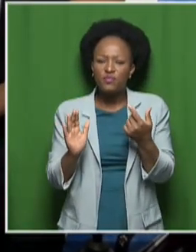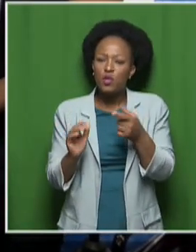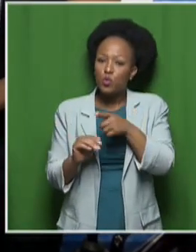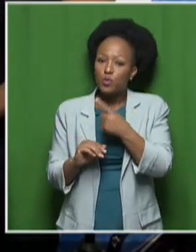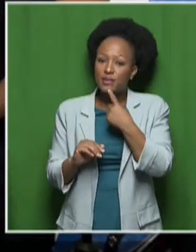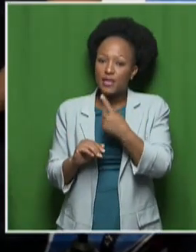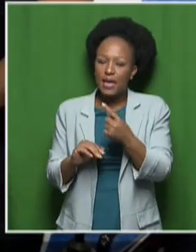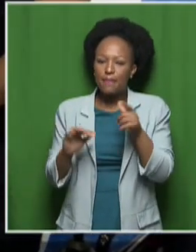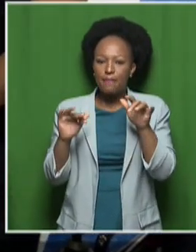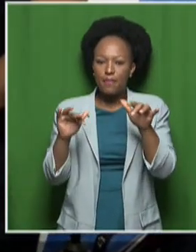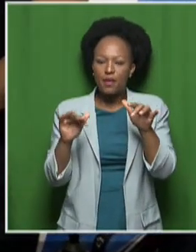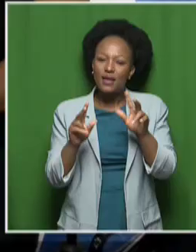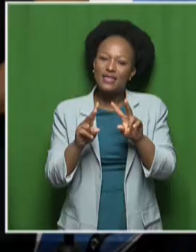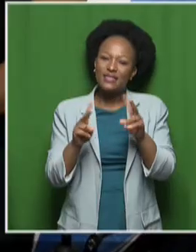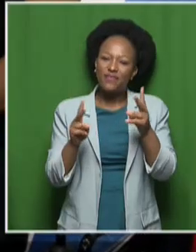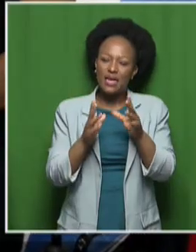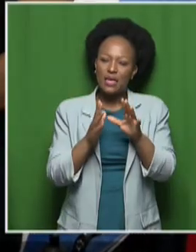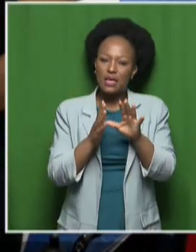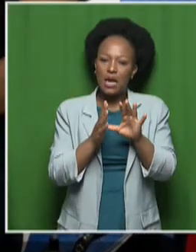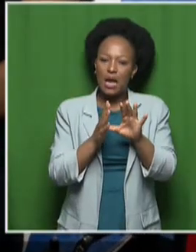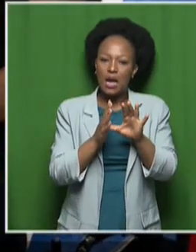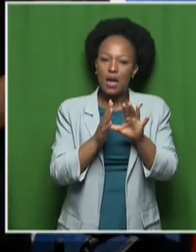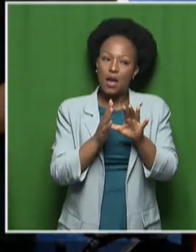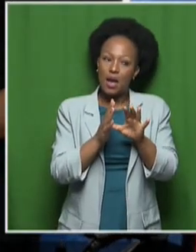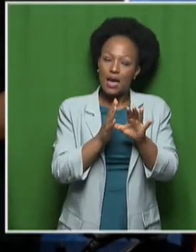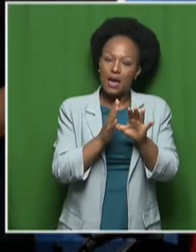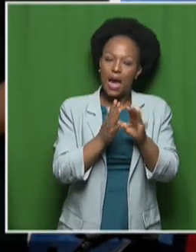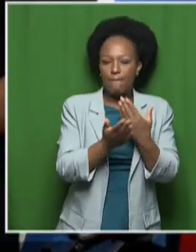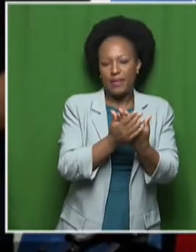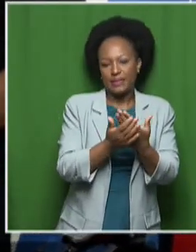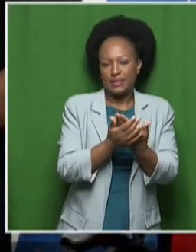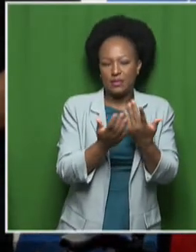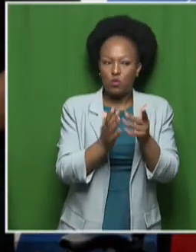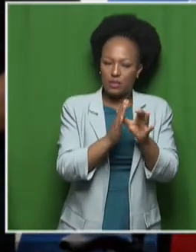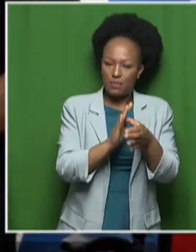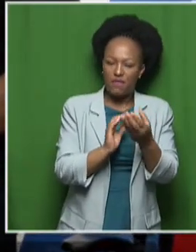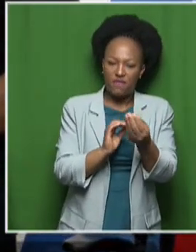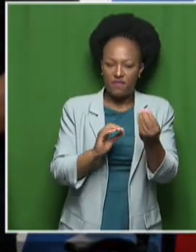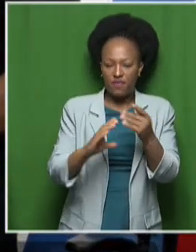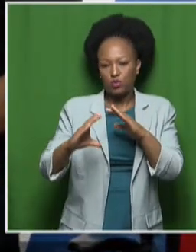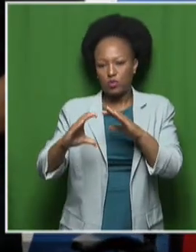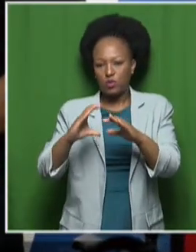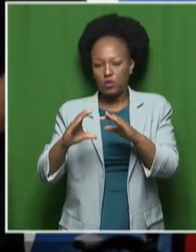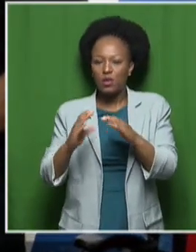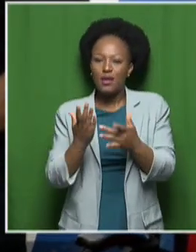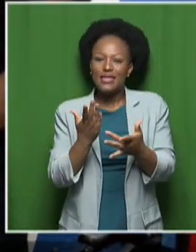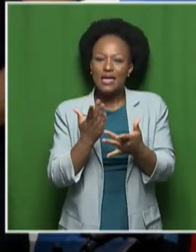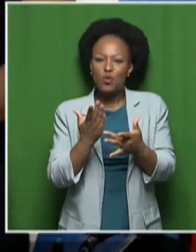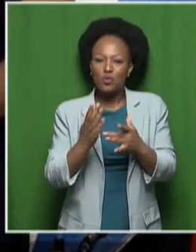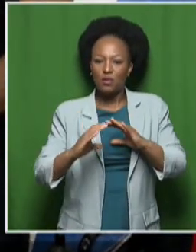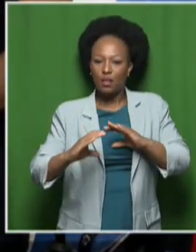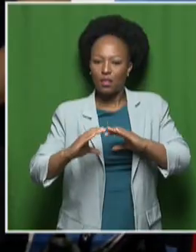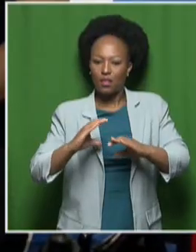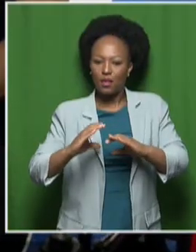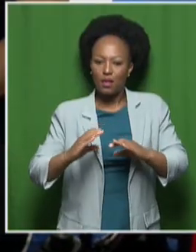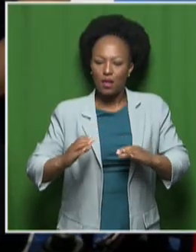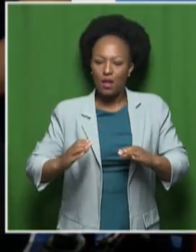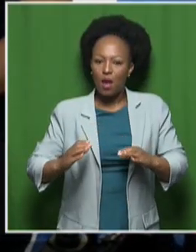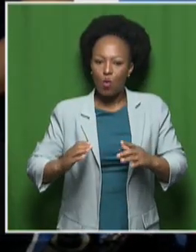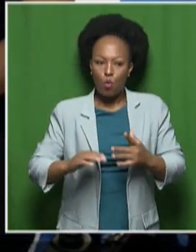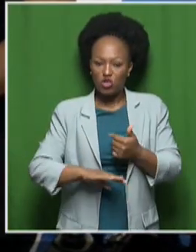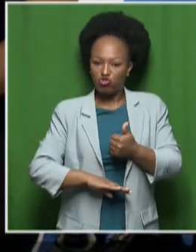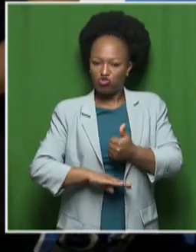you say, people who have different abilities to actually communicate with the technology in this chair can